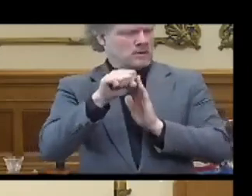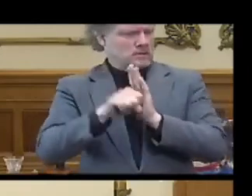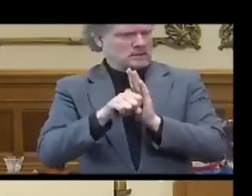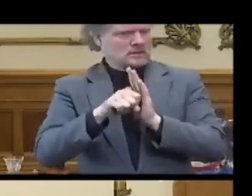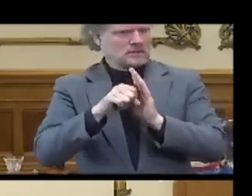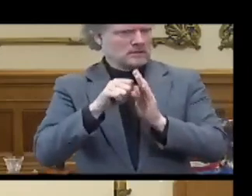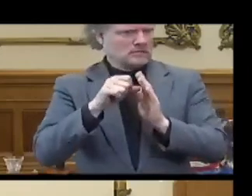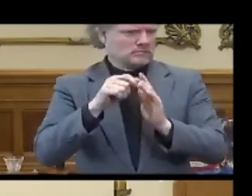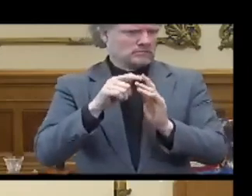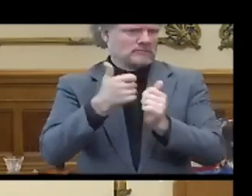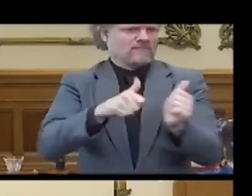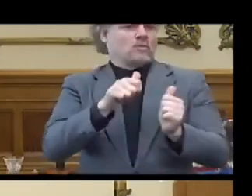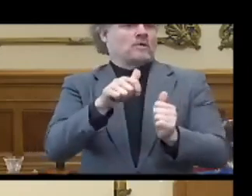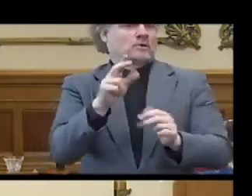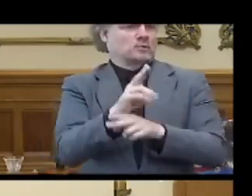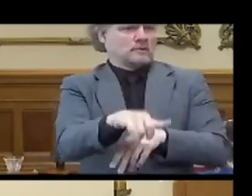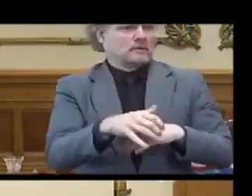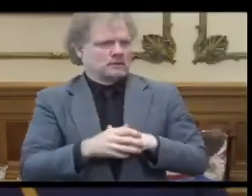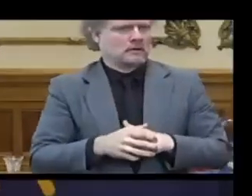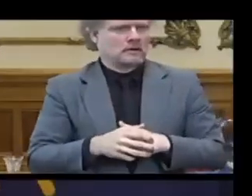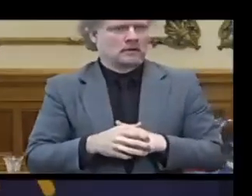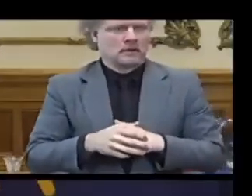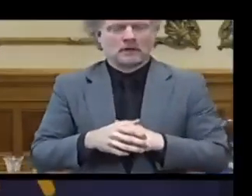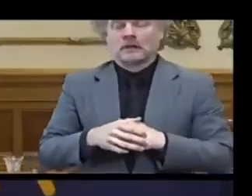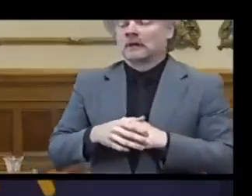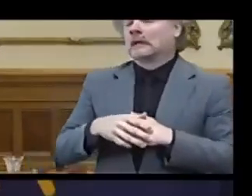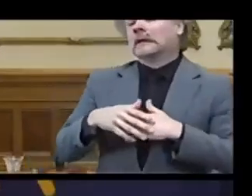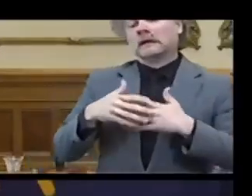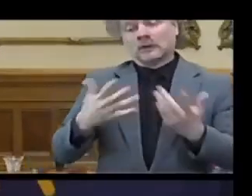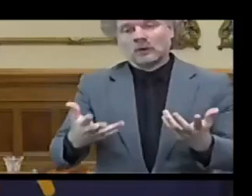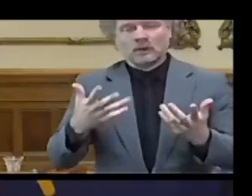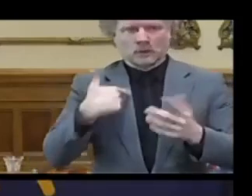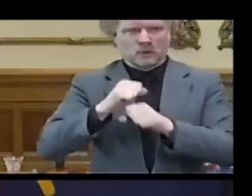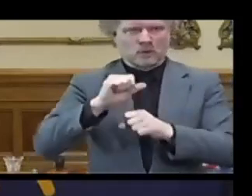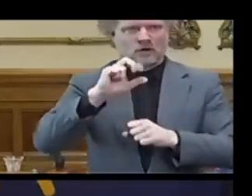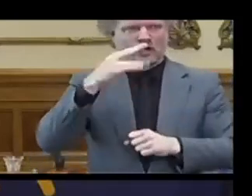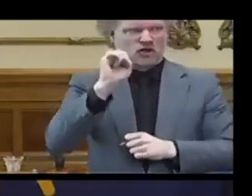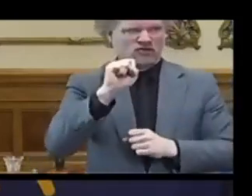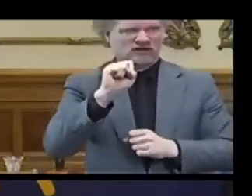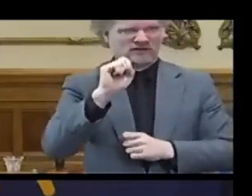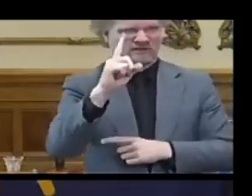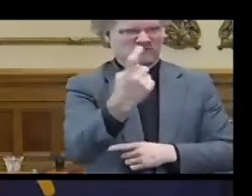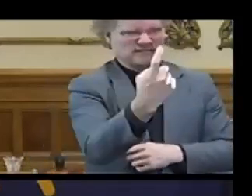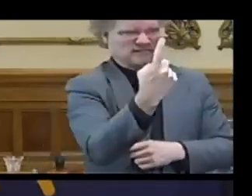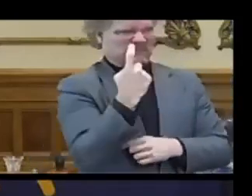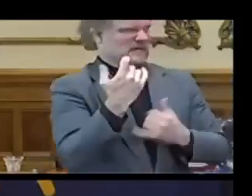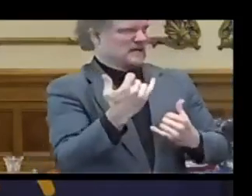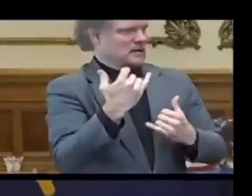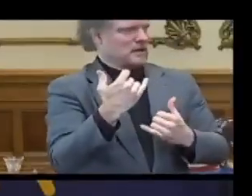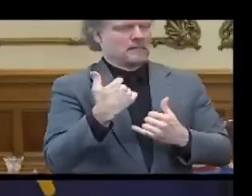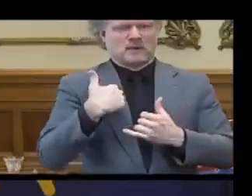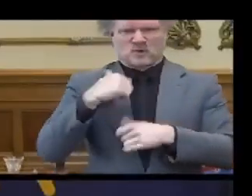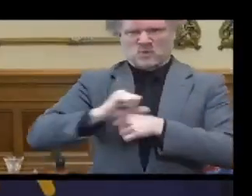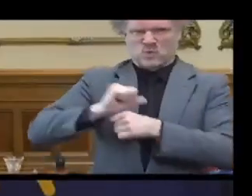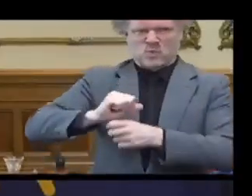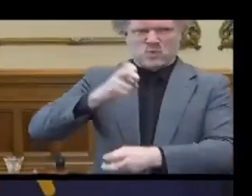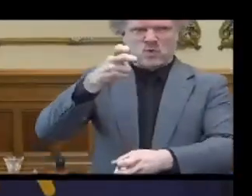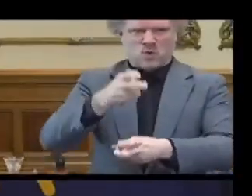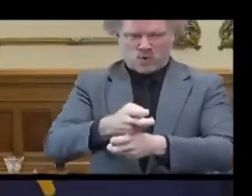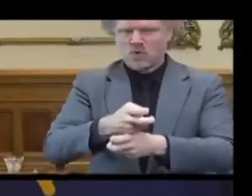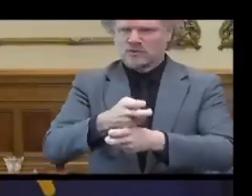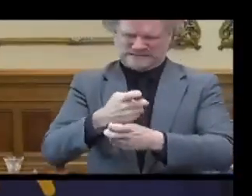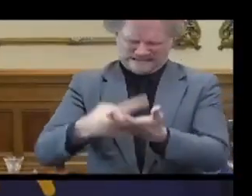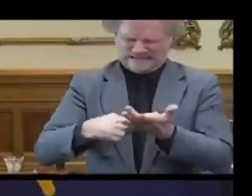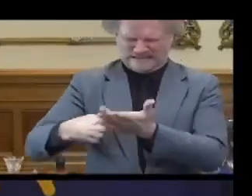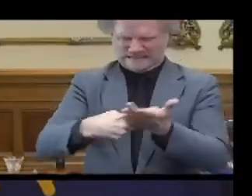step? Well, we're working on, and Chris is making his way up here, but we're working pretty hard on this right now,